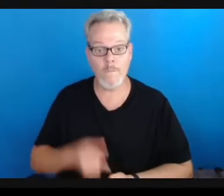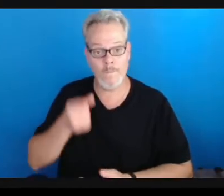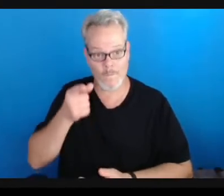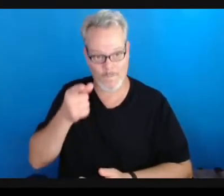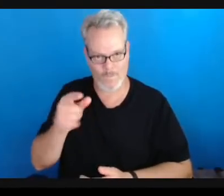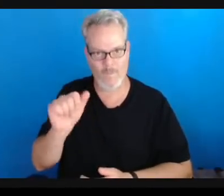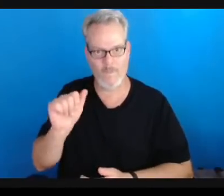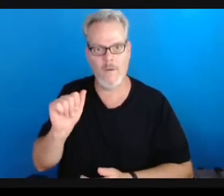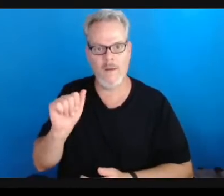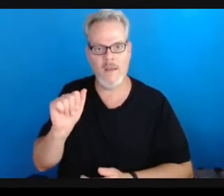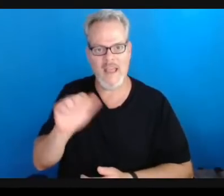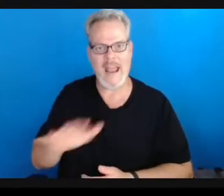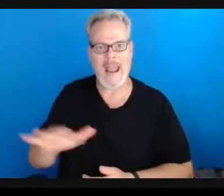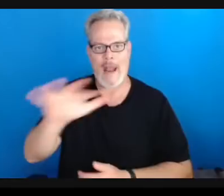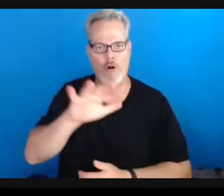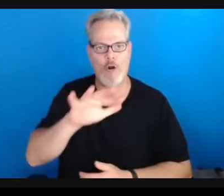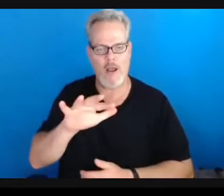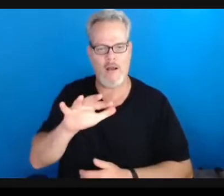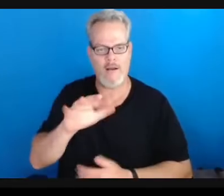once again.